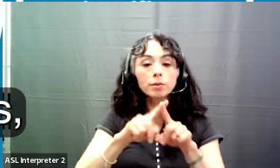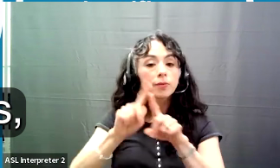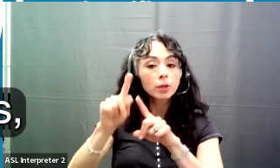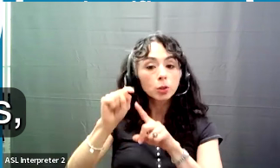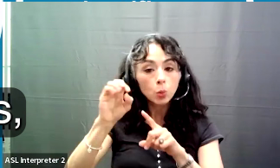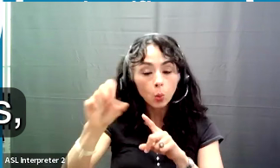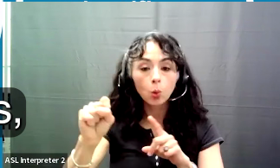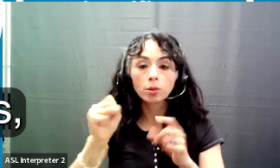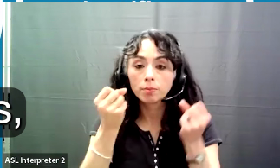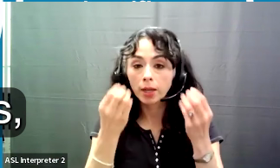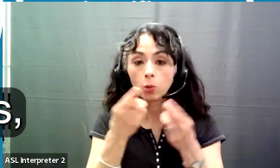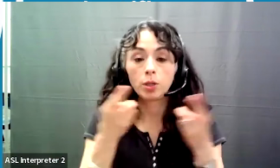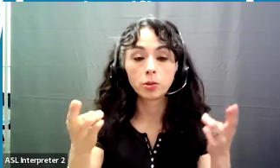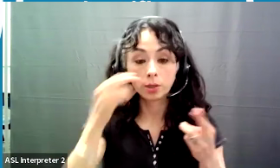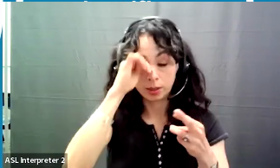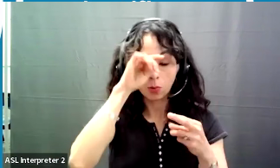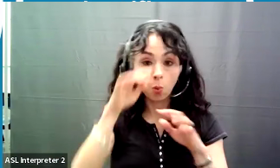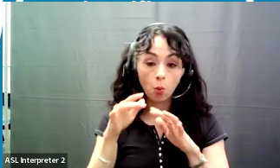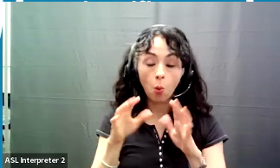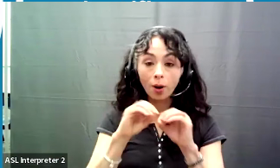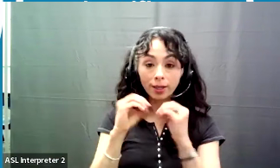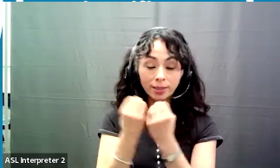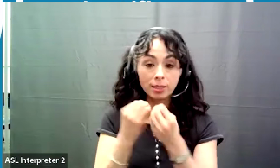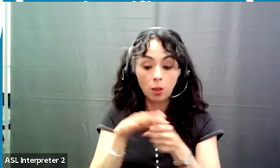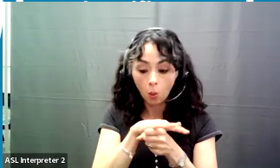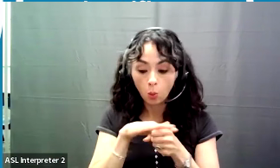resources. We provide this to